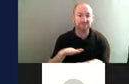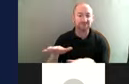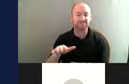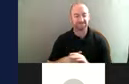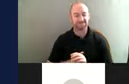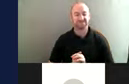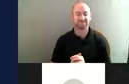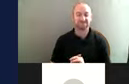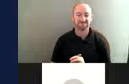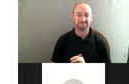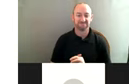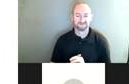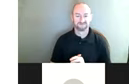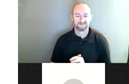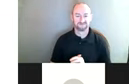accordingly.